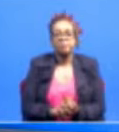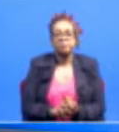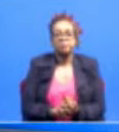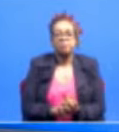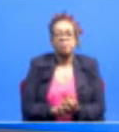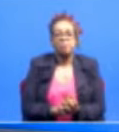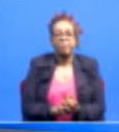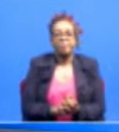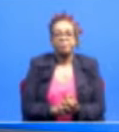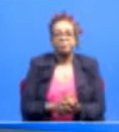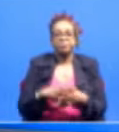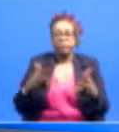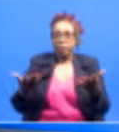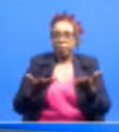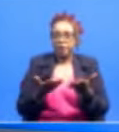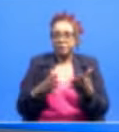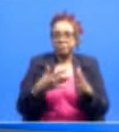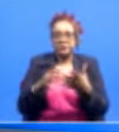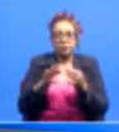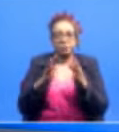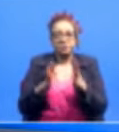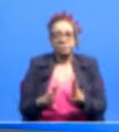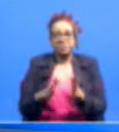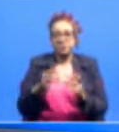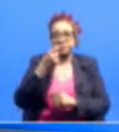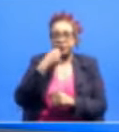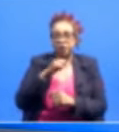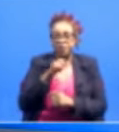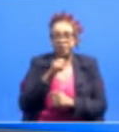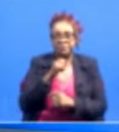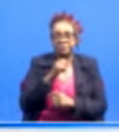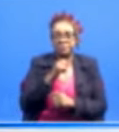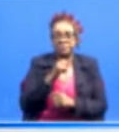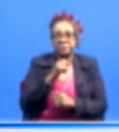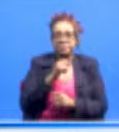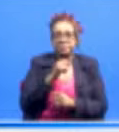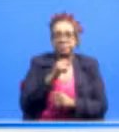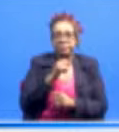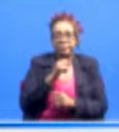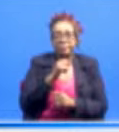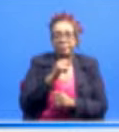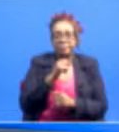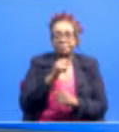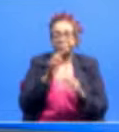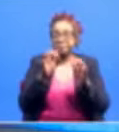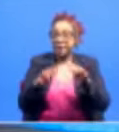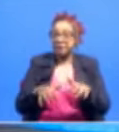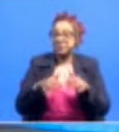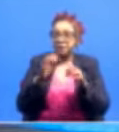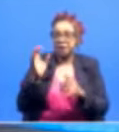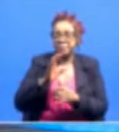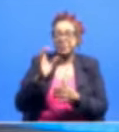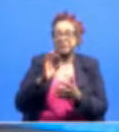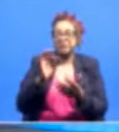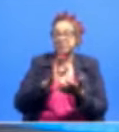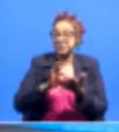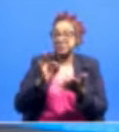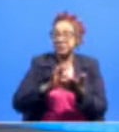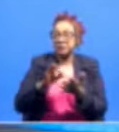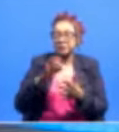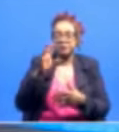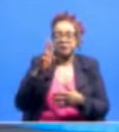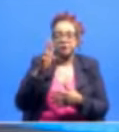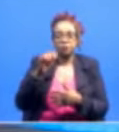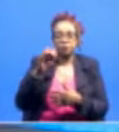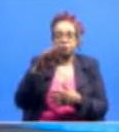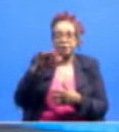To the broadcast, our sign language interpreter tonight is Flora Atieno. Tonight, Agriculture Cabinet Secretary Mithika Linturi seems to be throwing